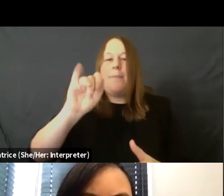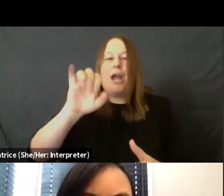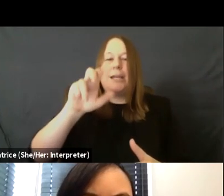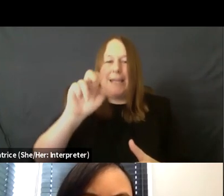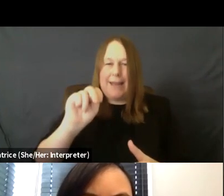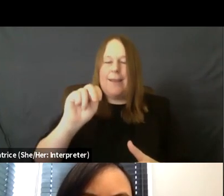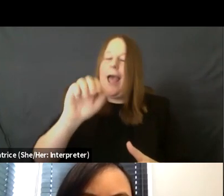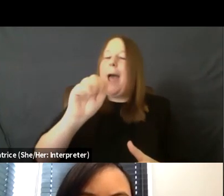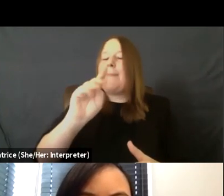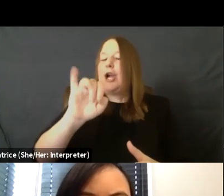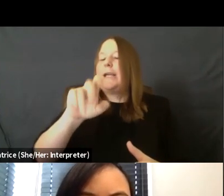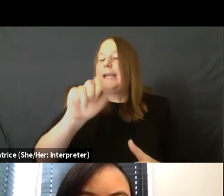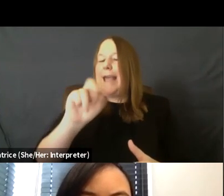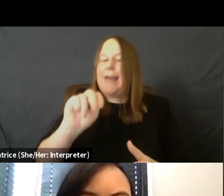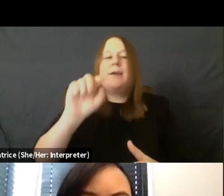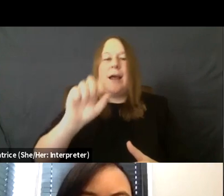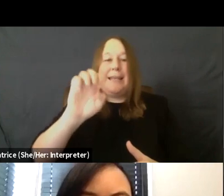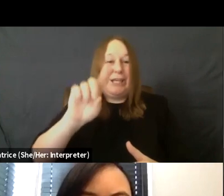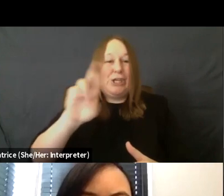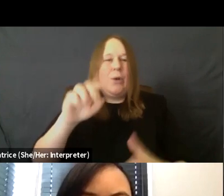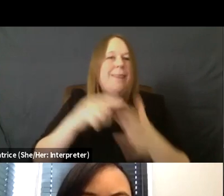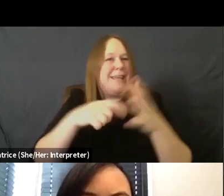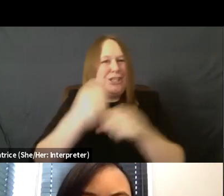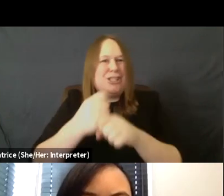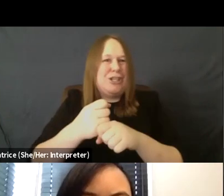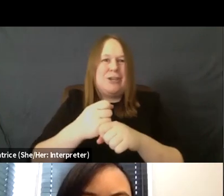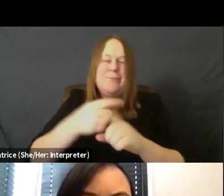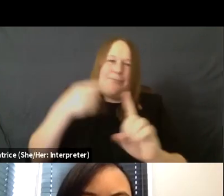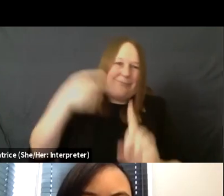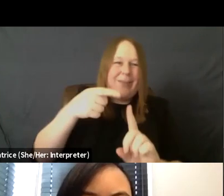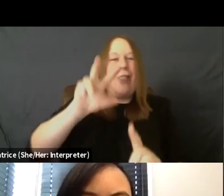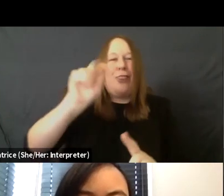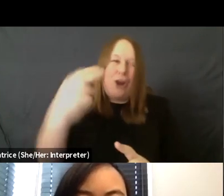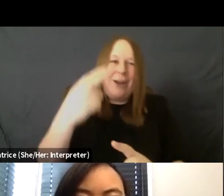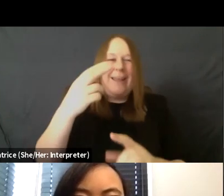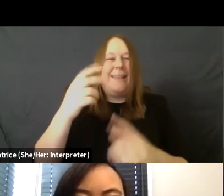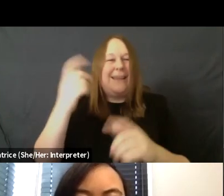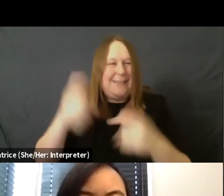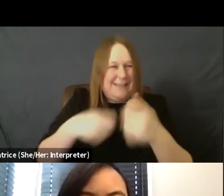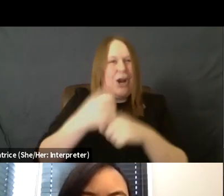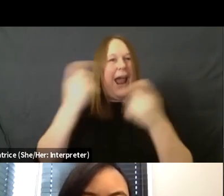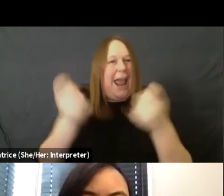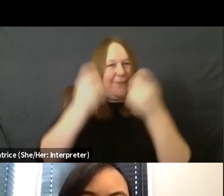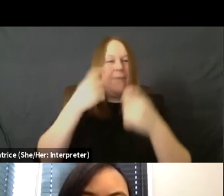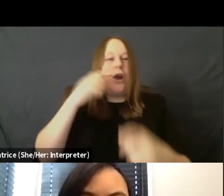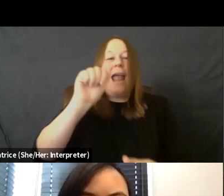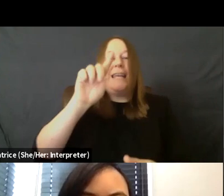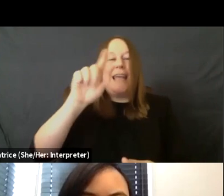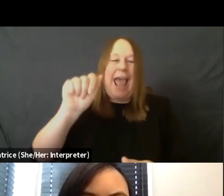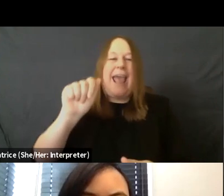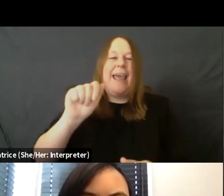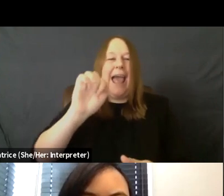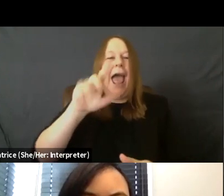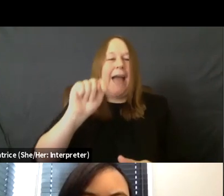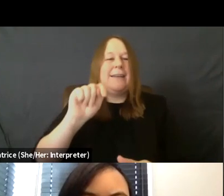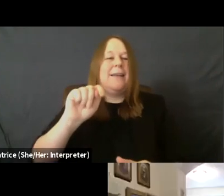wcl.american.edu. This year marks the 30th anniversary of the Americans with Disabilities Act, landmark